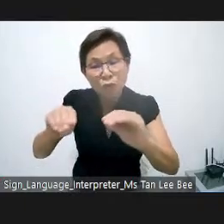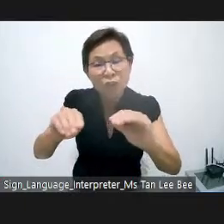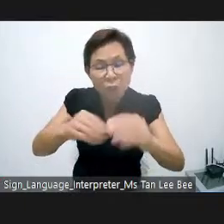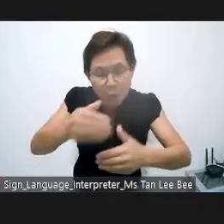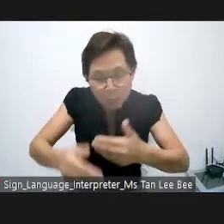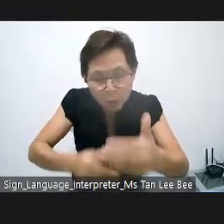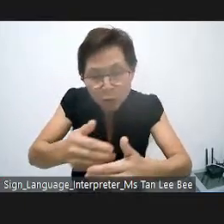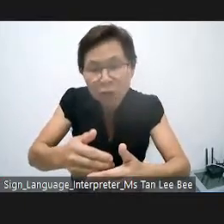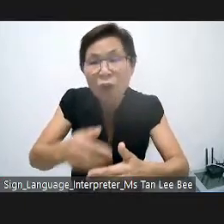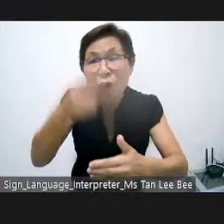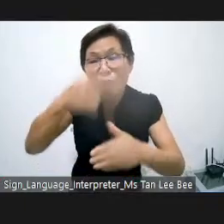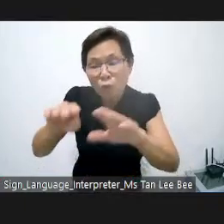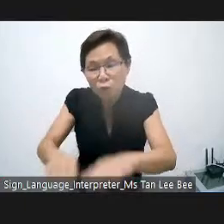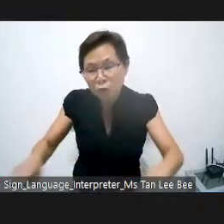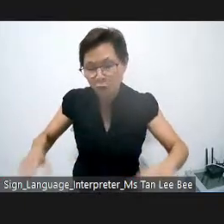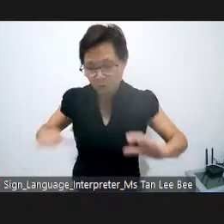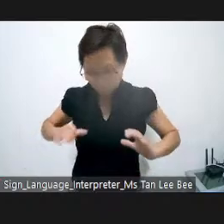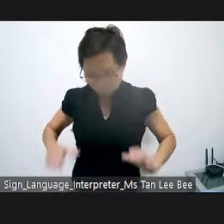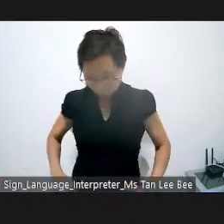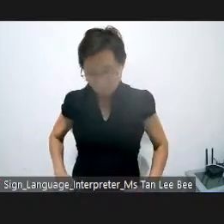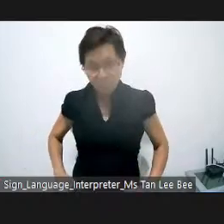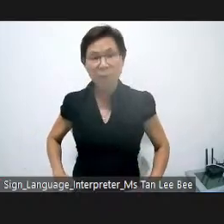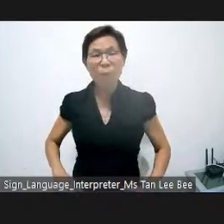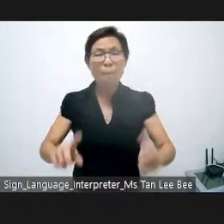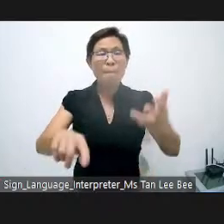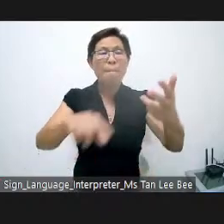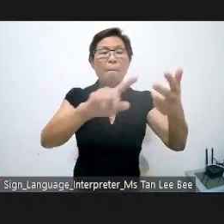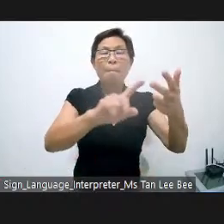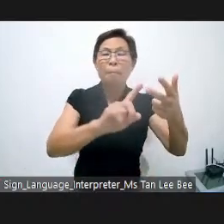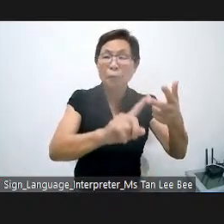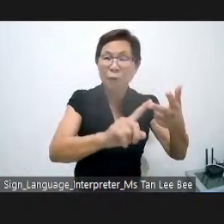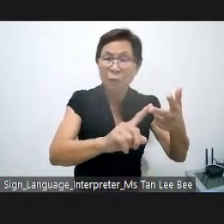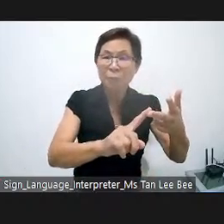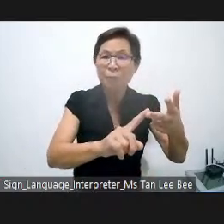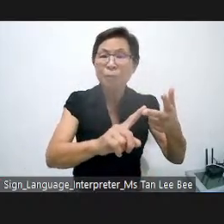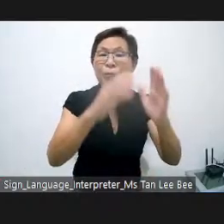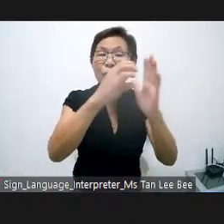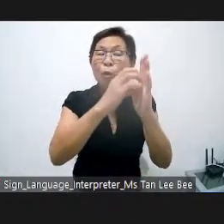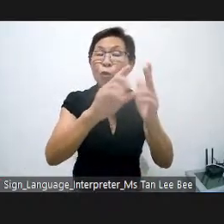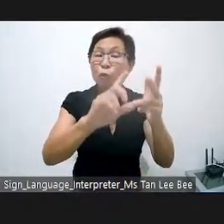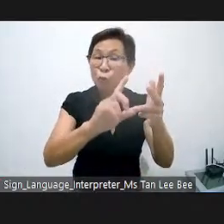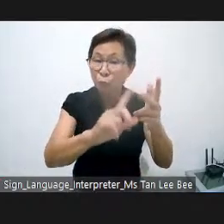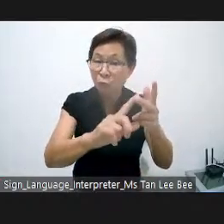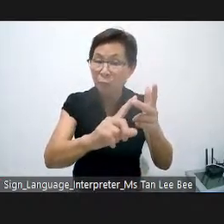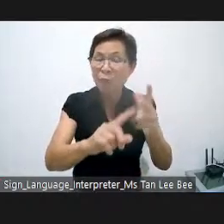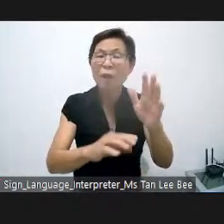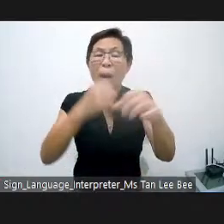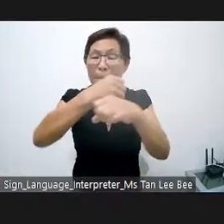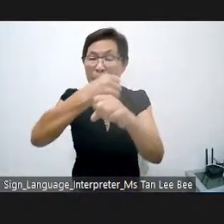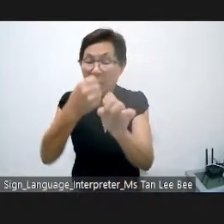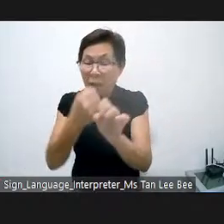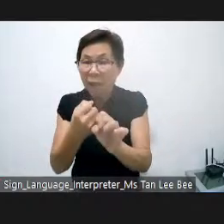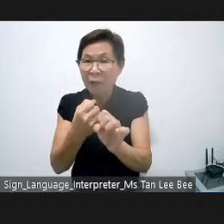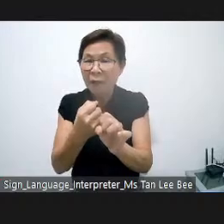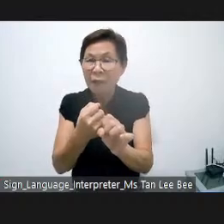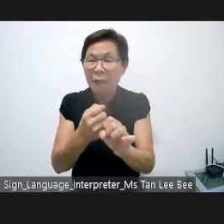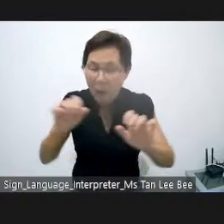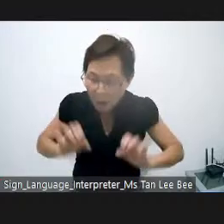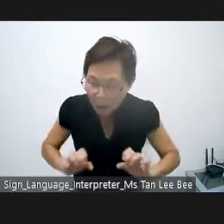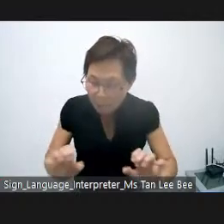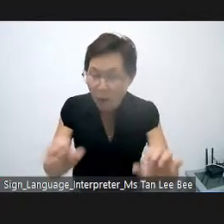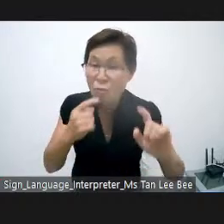with disabilities. Next up, we have Module 3, that is on developing an emergency response